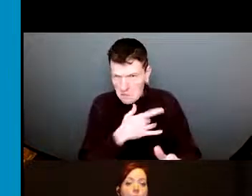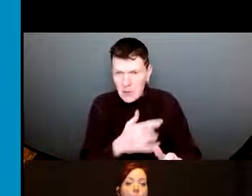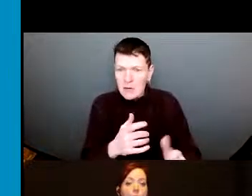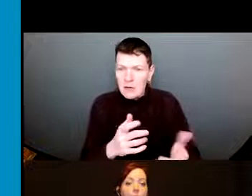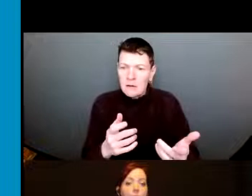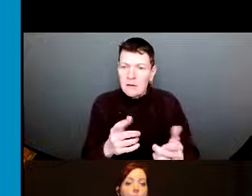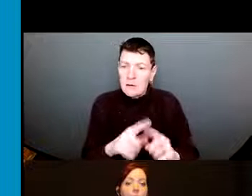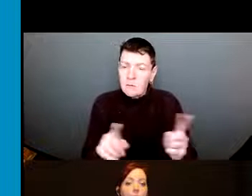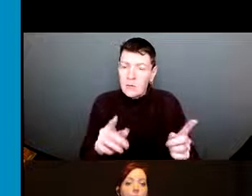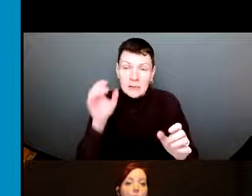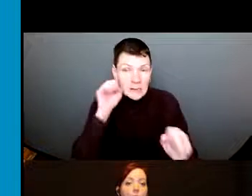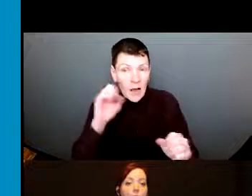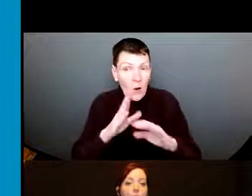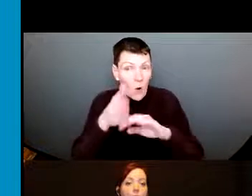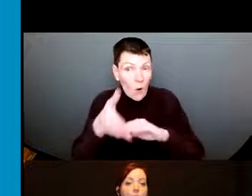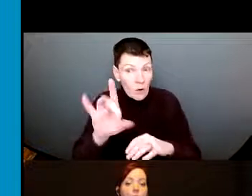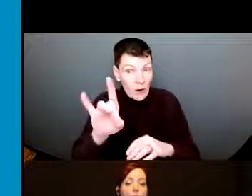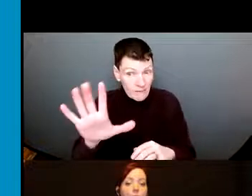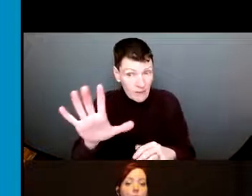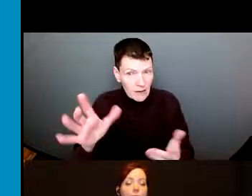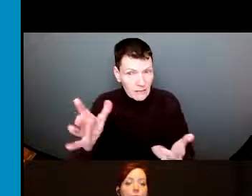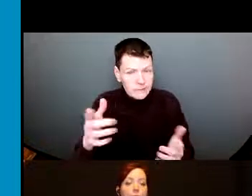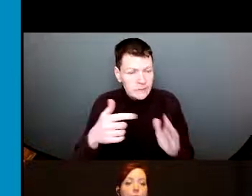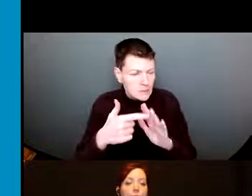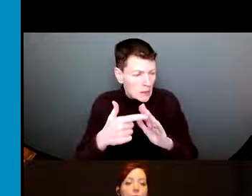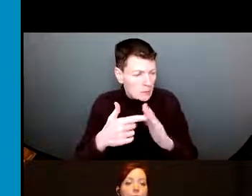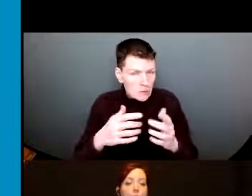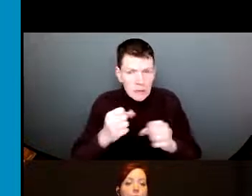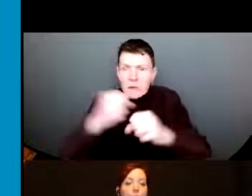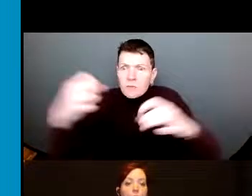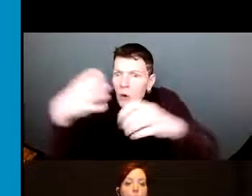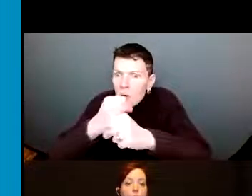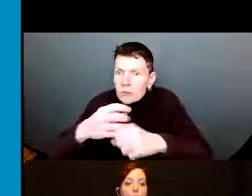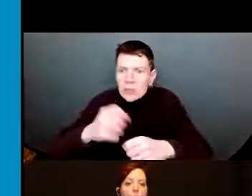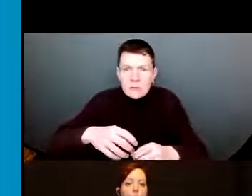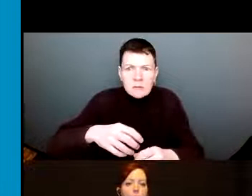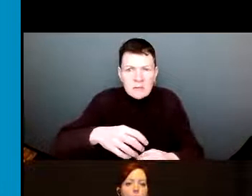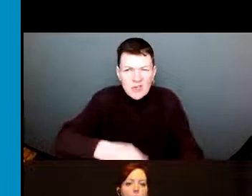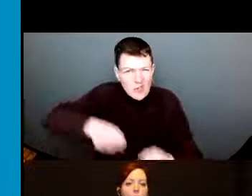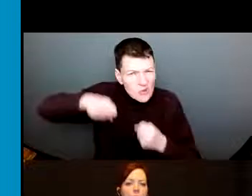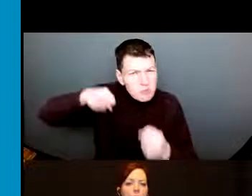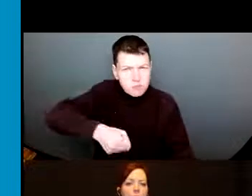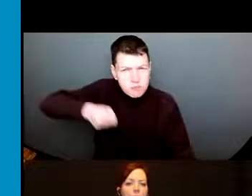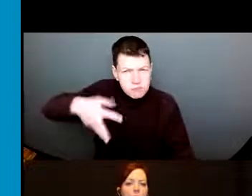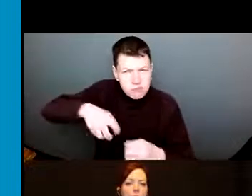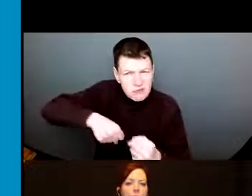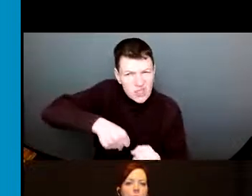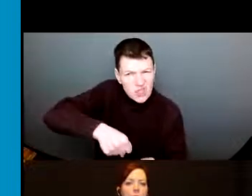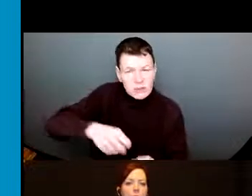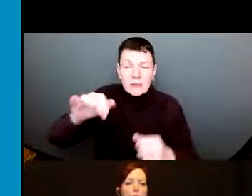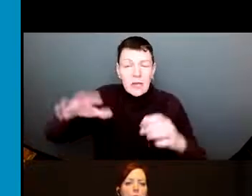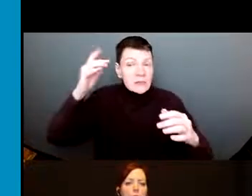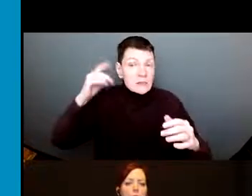means sounds that are greater than 85. So let's say an explosion, you know, a chainsaw, that sound gets reduced down